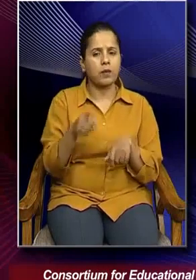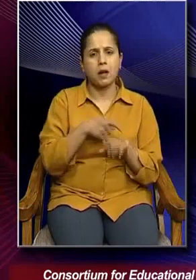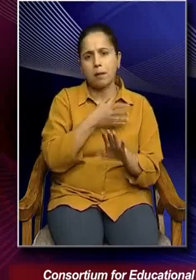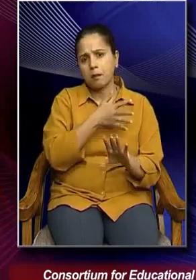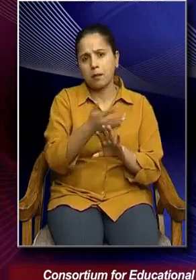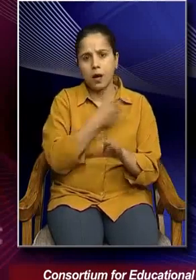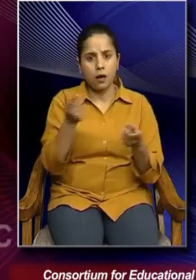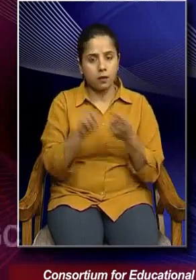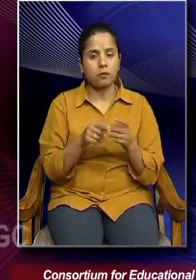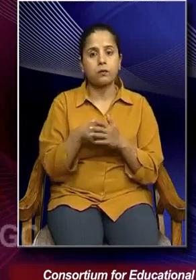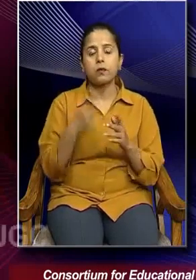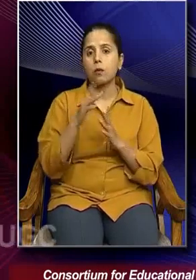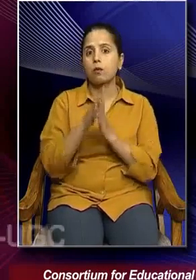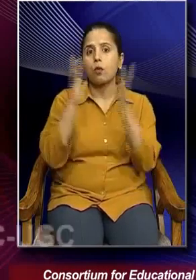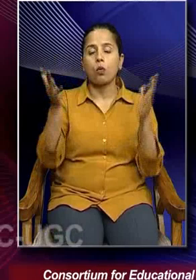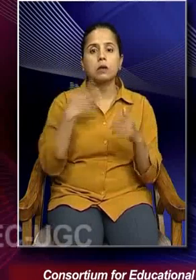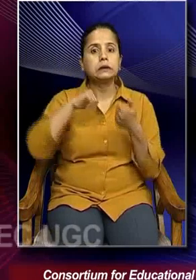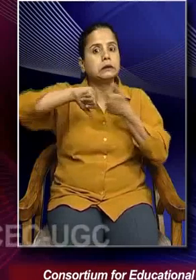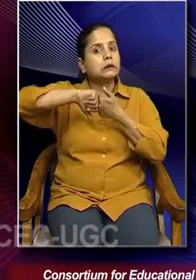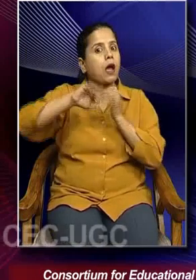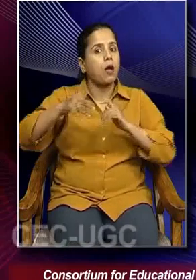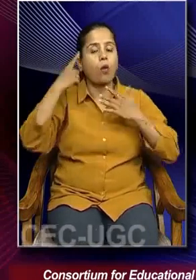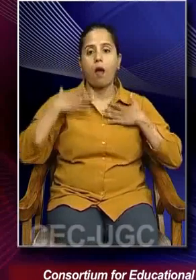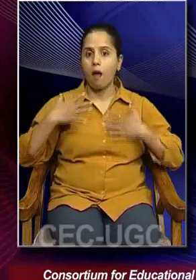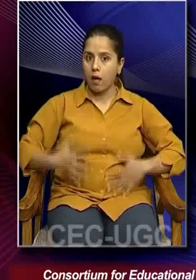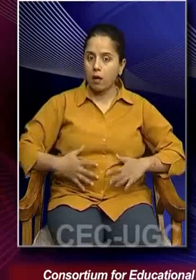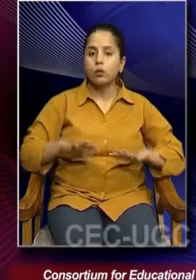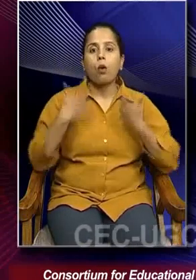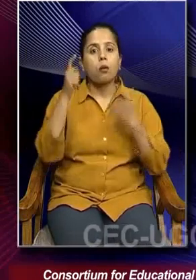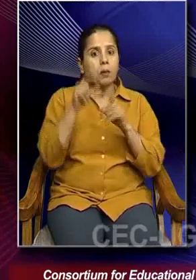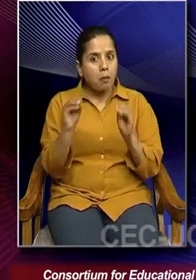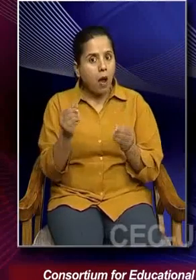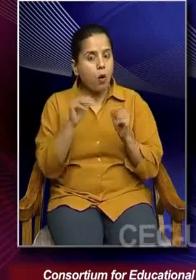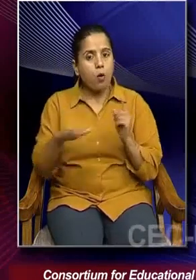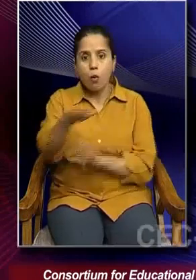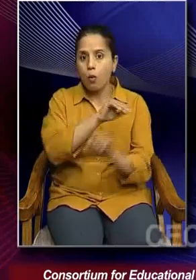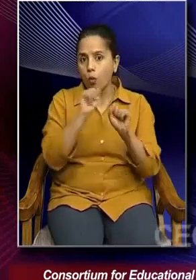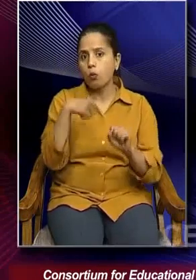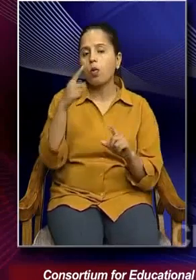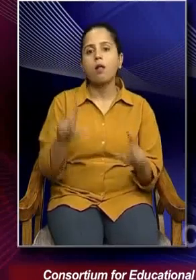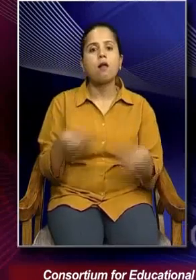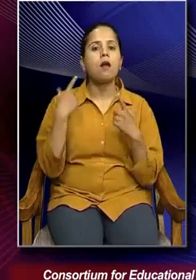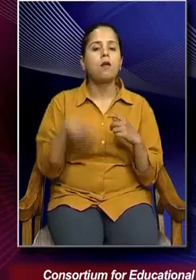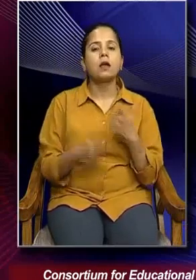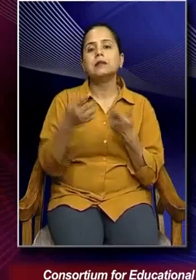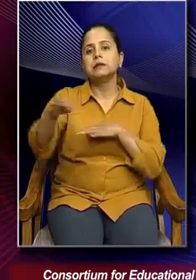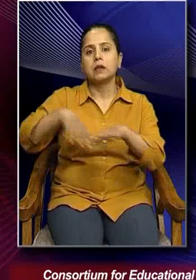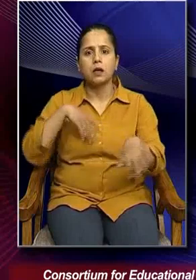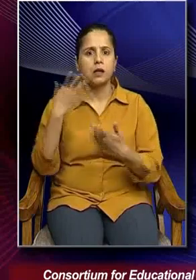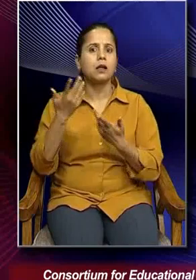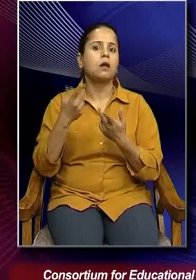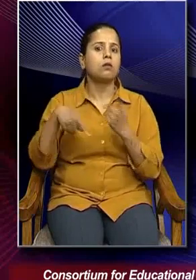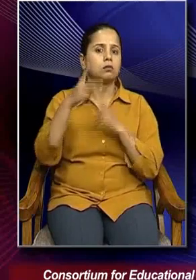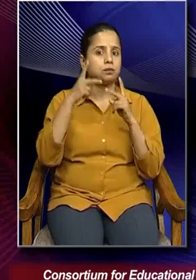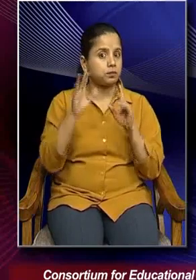time, they bring tremendous risk for the health and well-being of people who are living in urban cities,